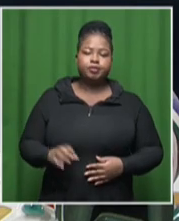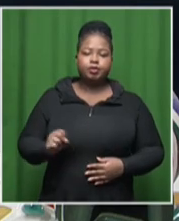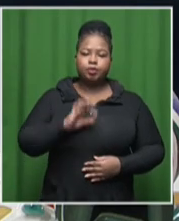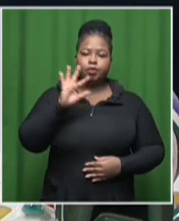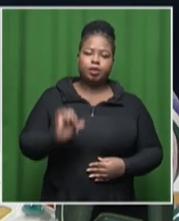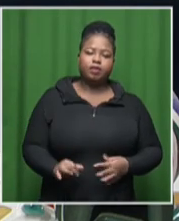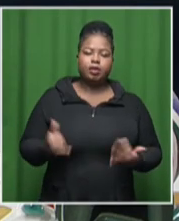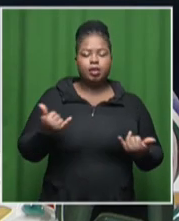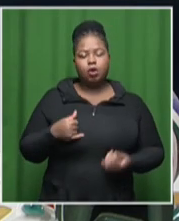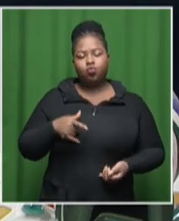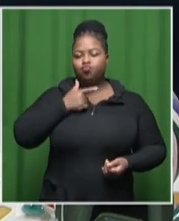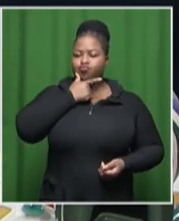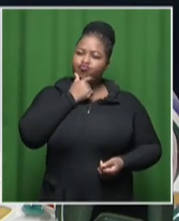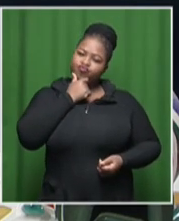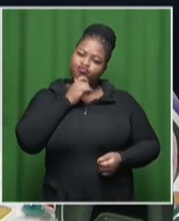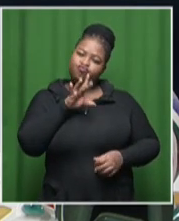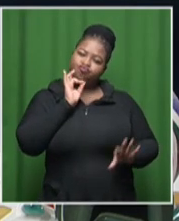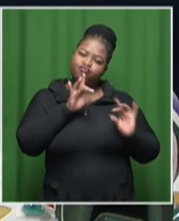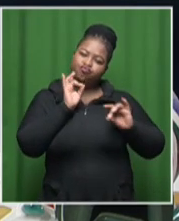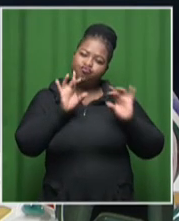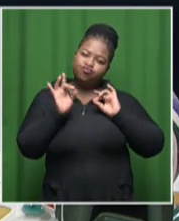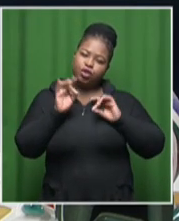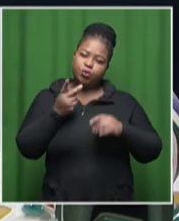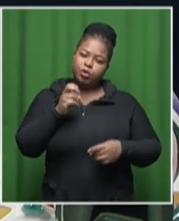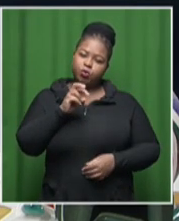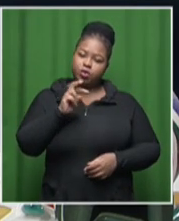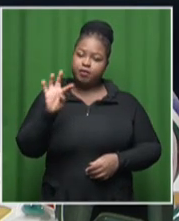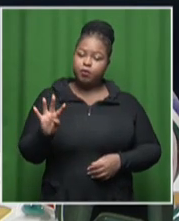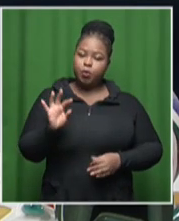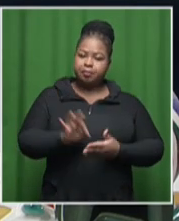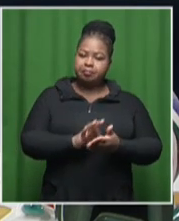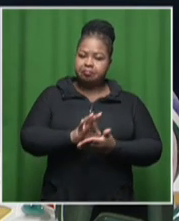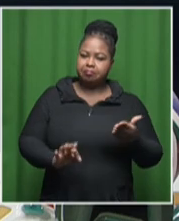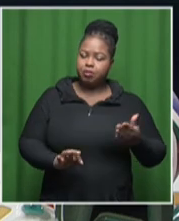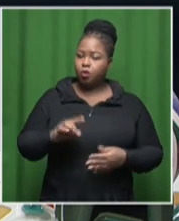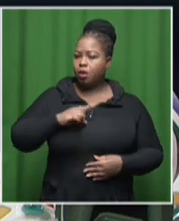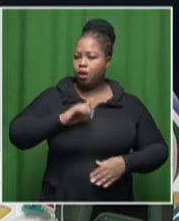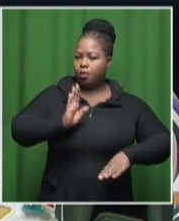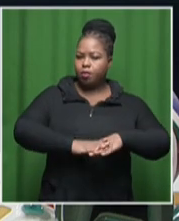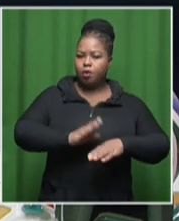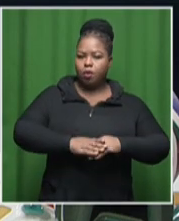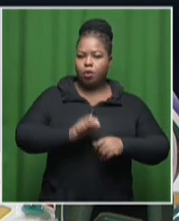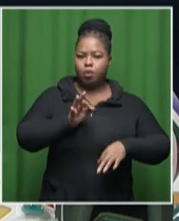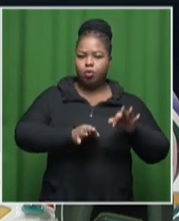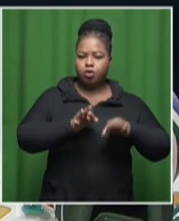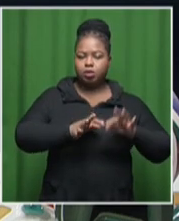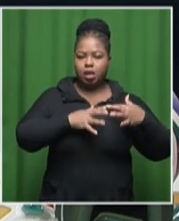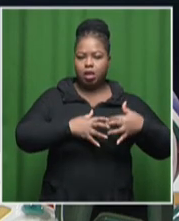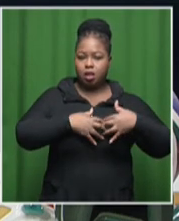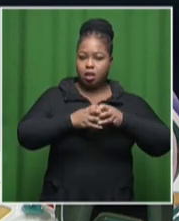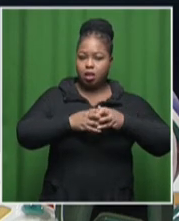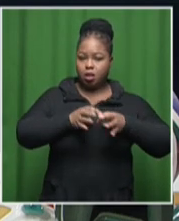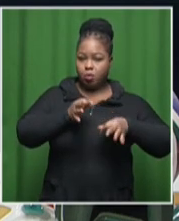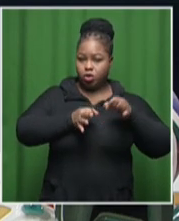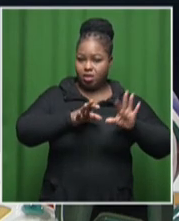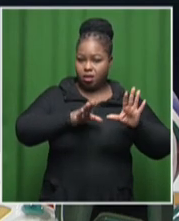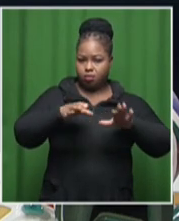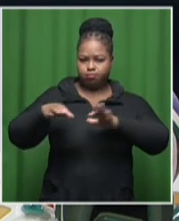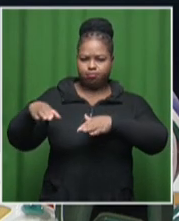South Africans will be spoiled for choice in the coming 2024 elections as more and more political formations aim to contest the